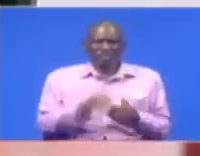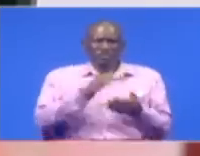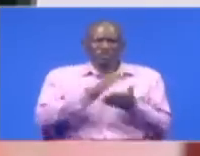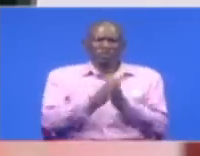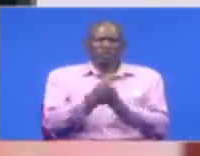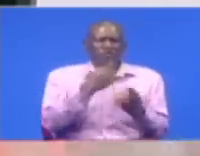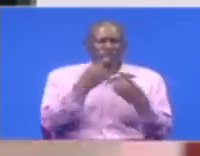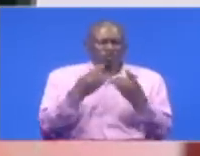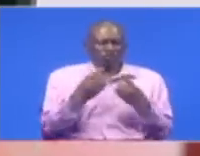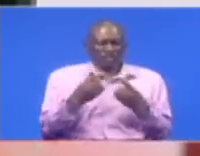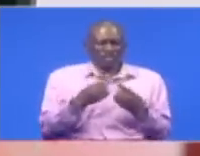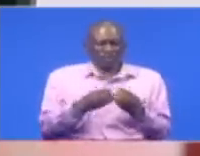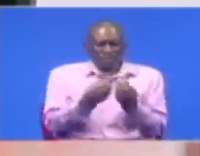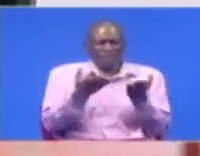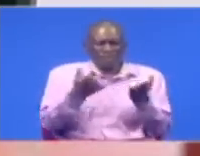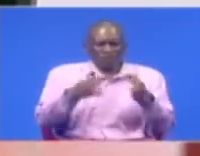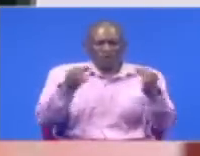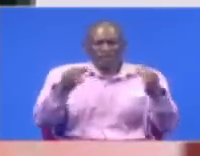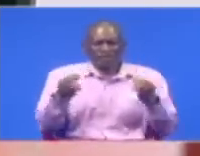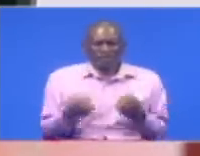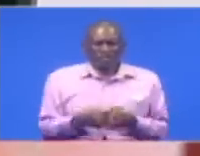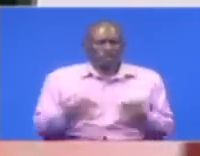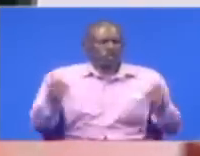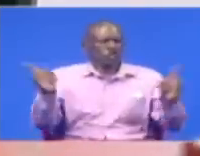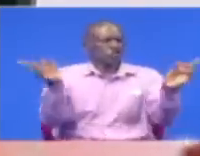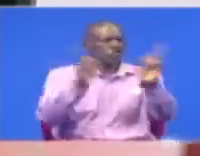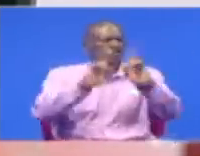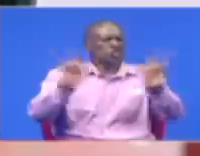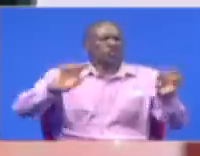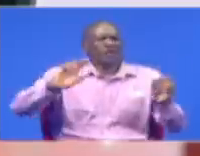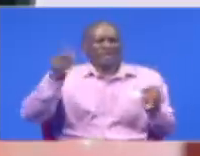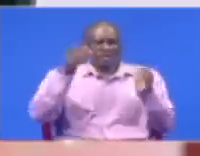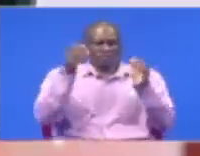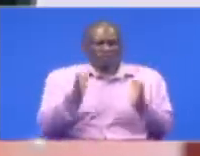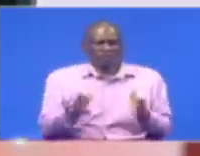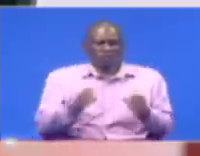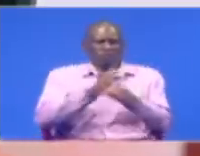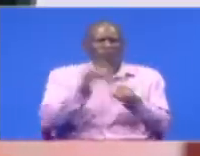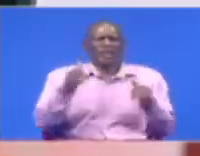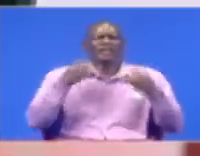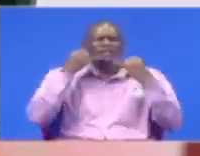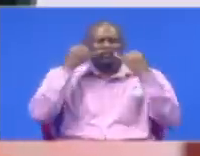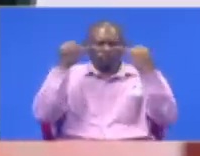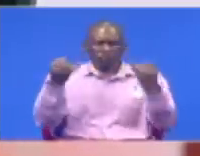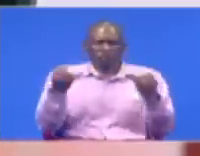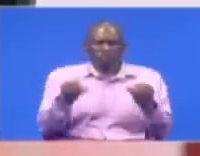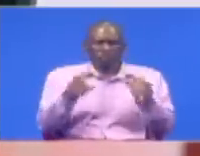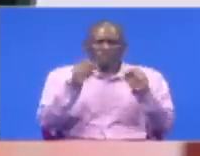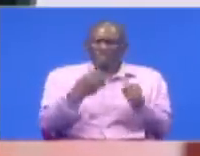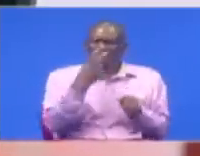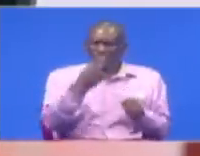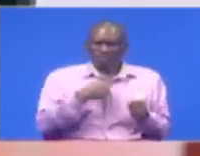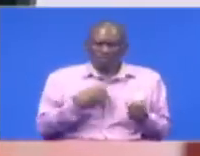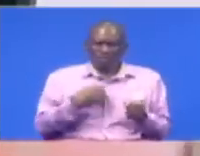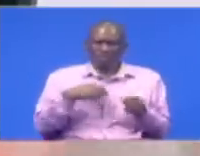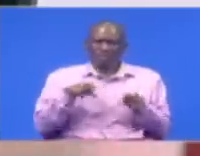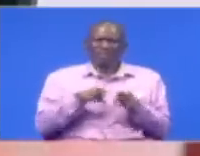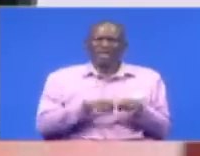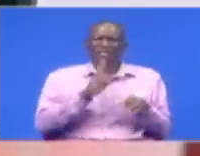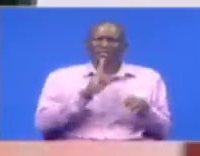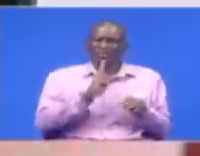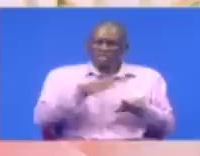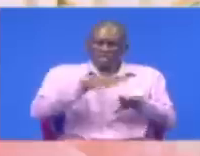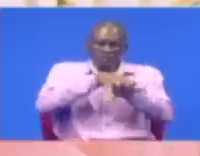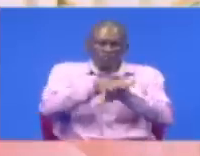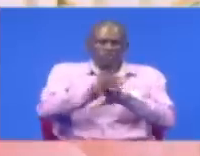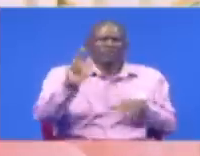saying many words, no Kenyan properly informed will see me as being influenced